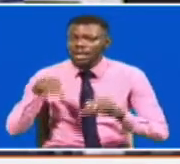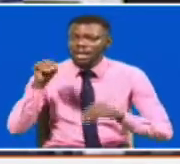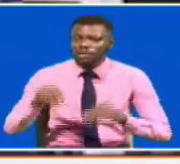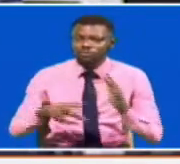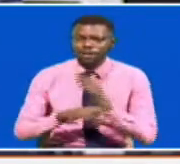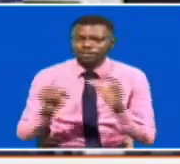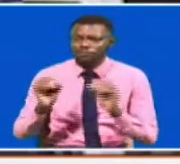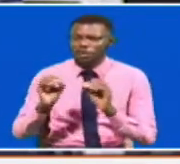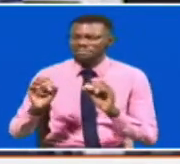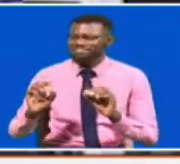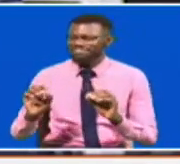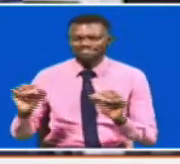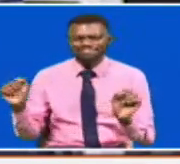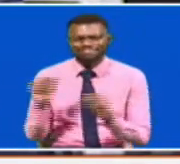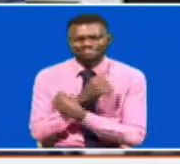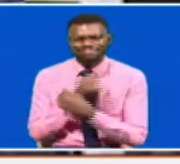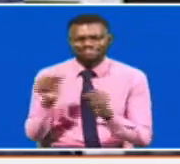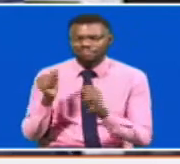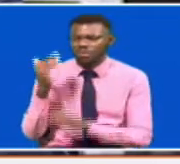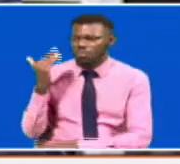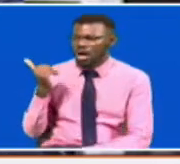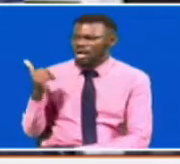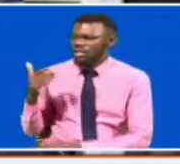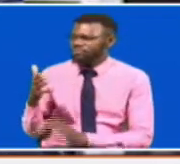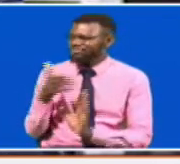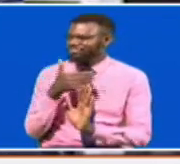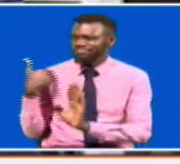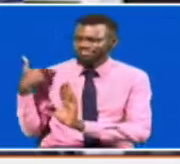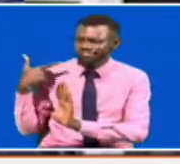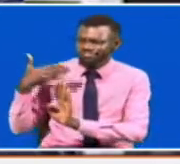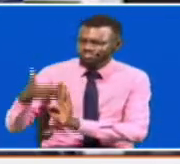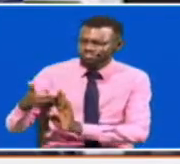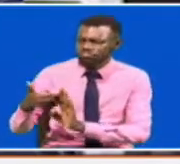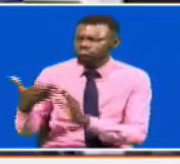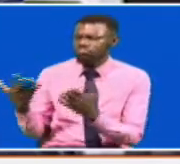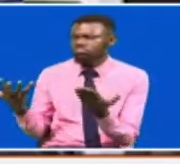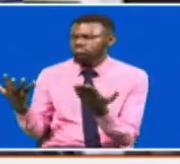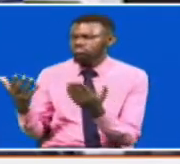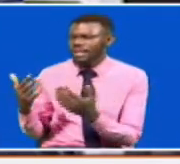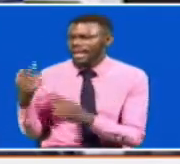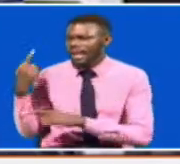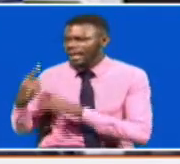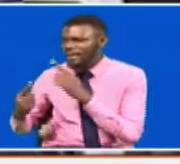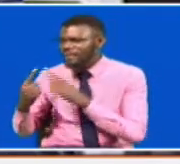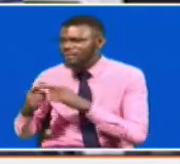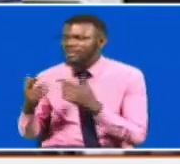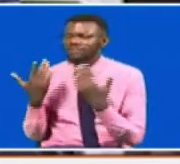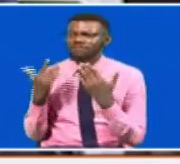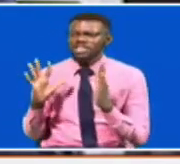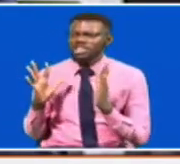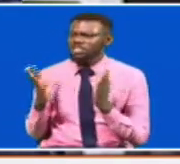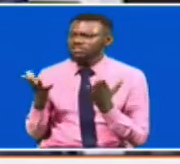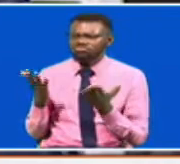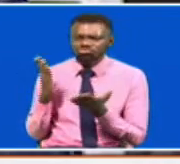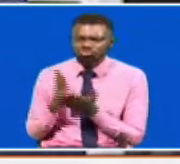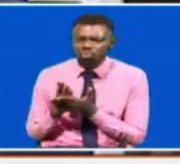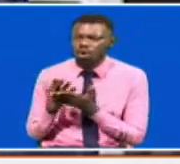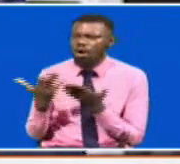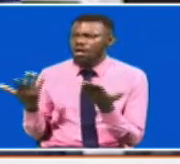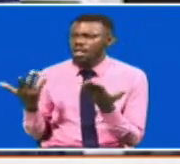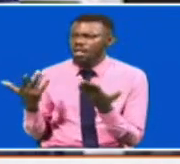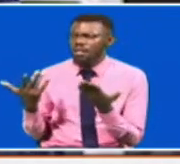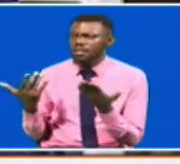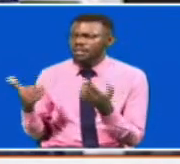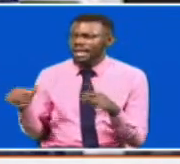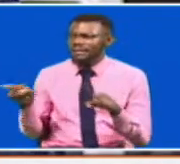fraud. Because it has, you know, experience has shown us that, you know, it is basically the norm as, you know,